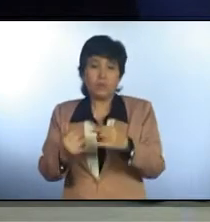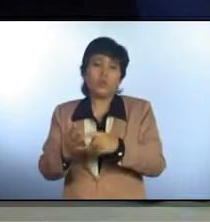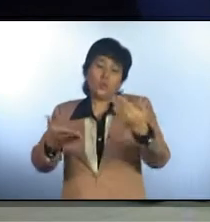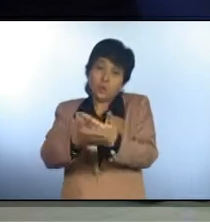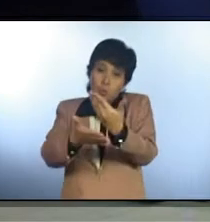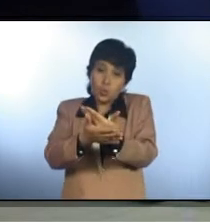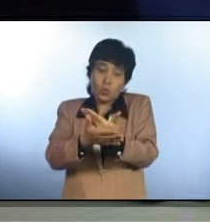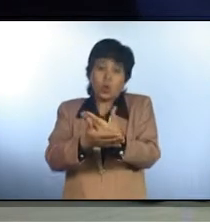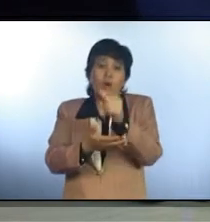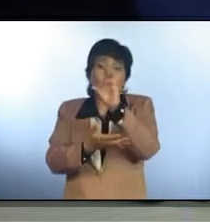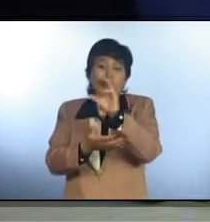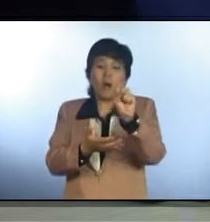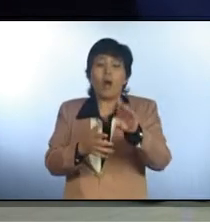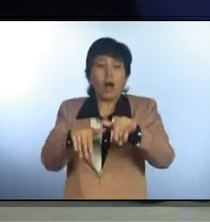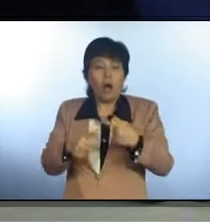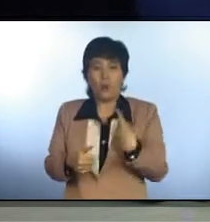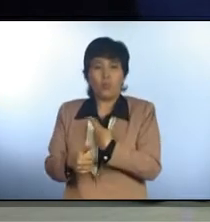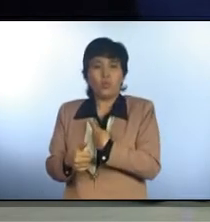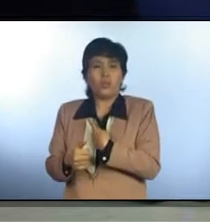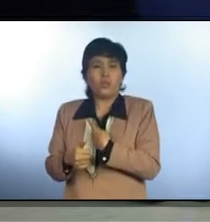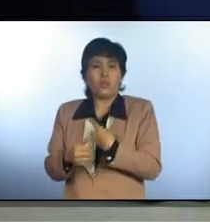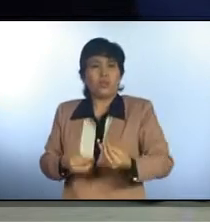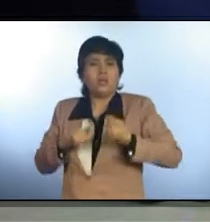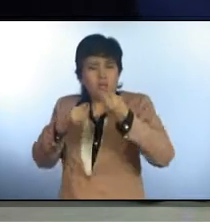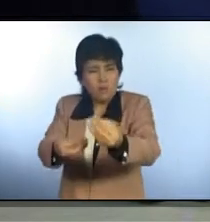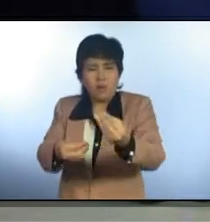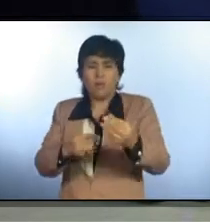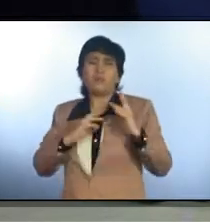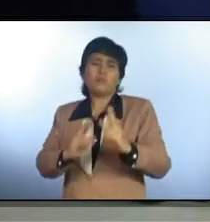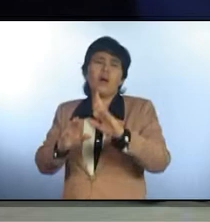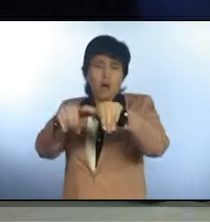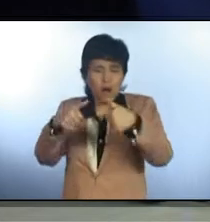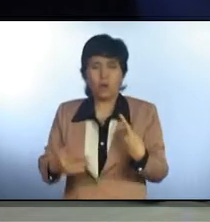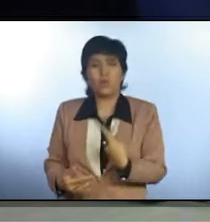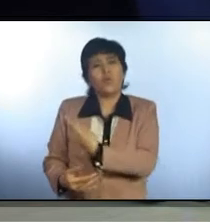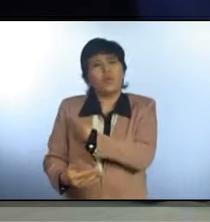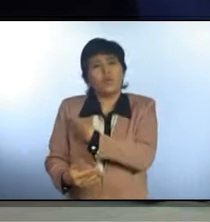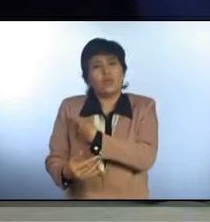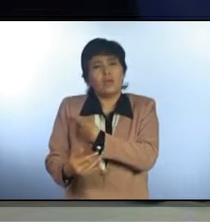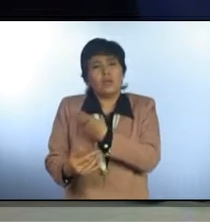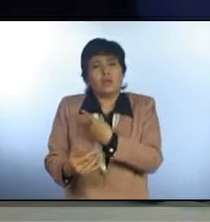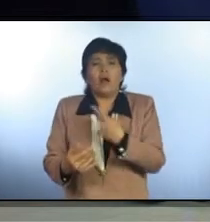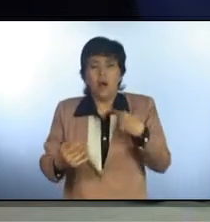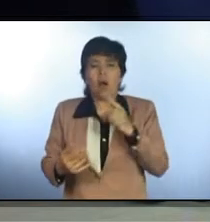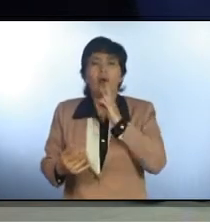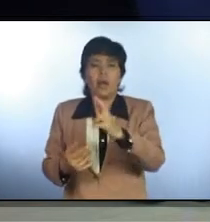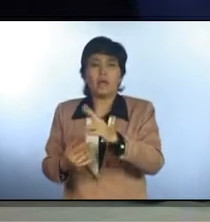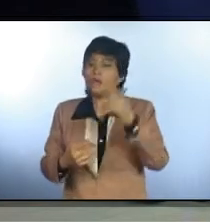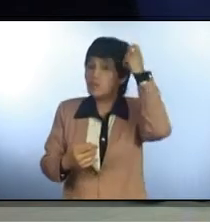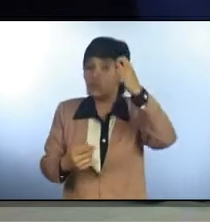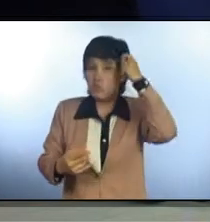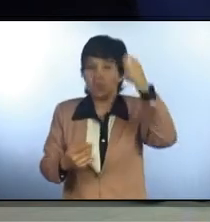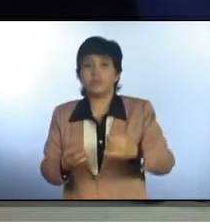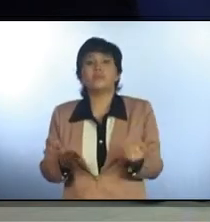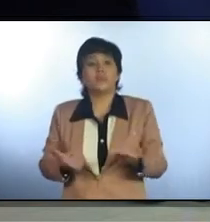formed. How do we respond to that? But how absurd that we think that they are, or their theory